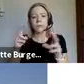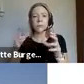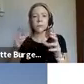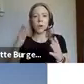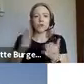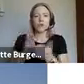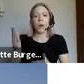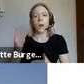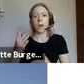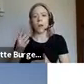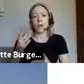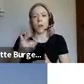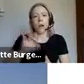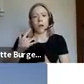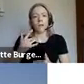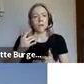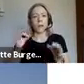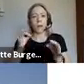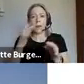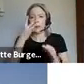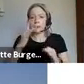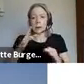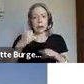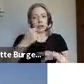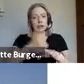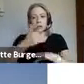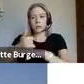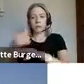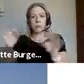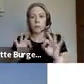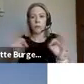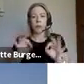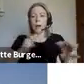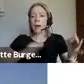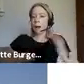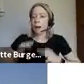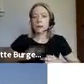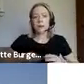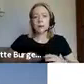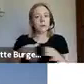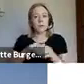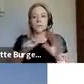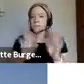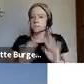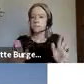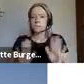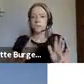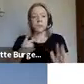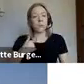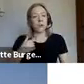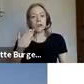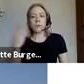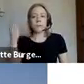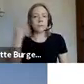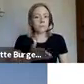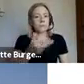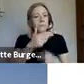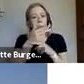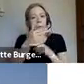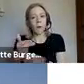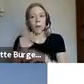no staging, nothing else. There's no actors or anything. We just go and film exactly